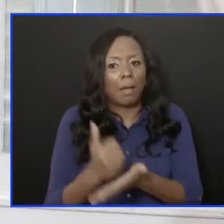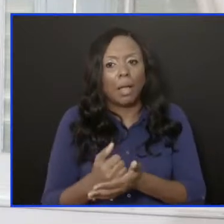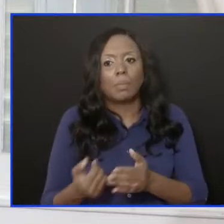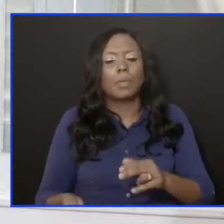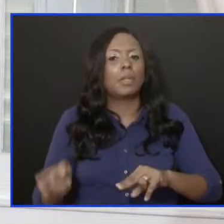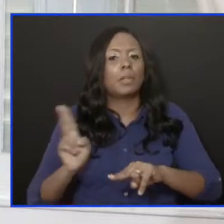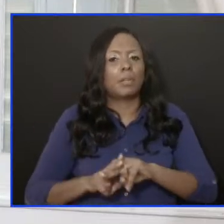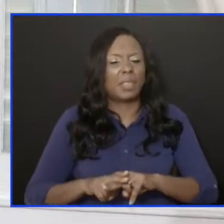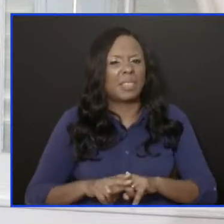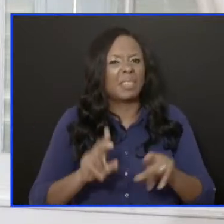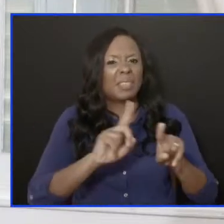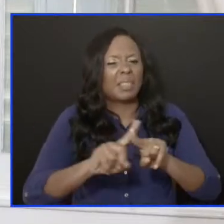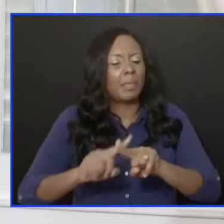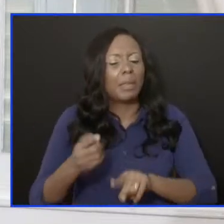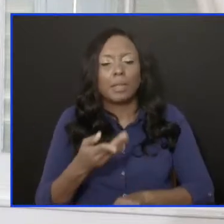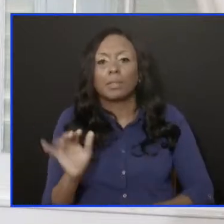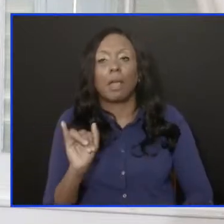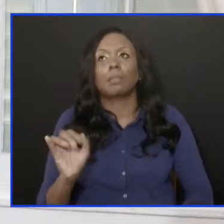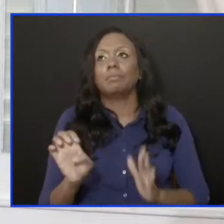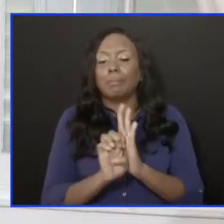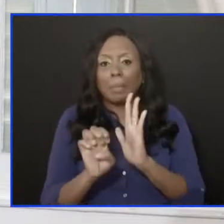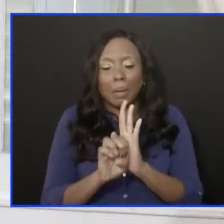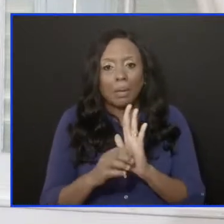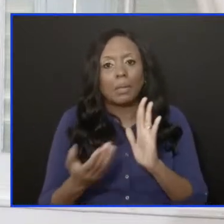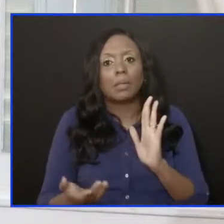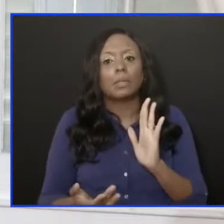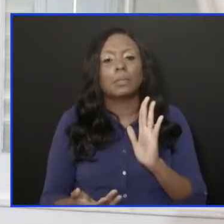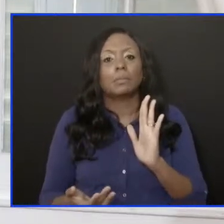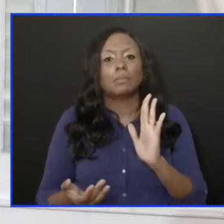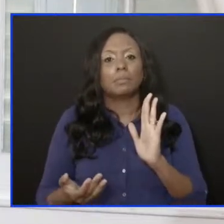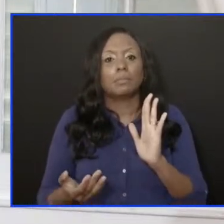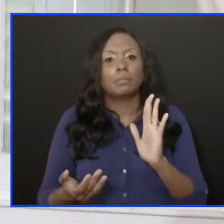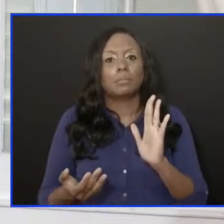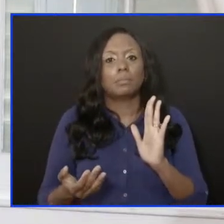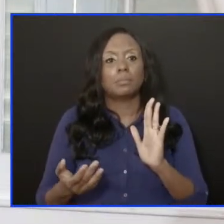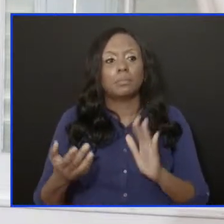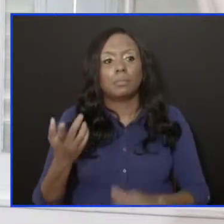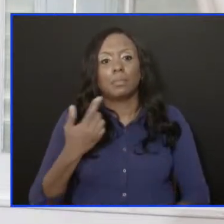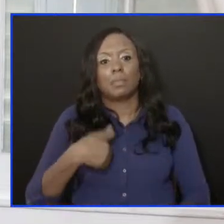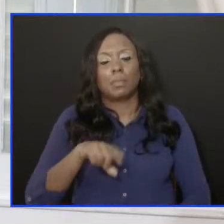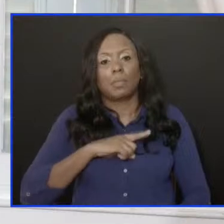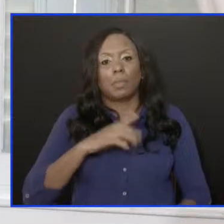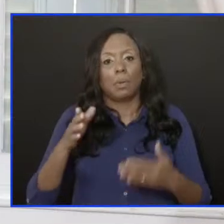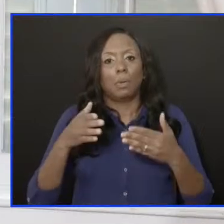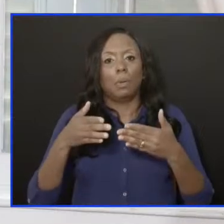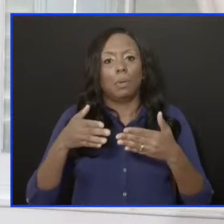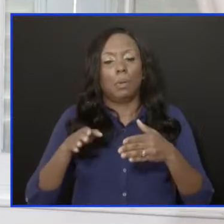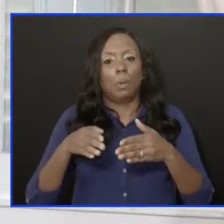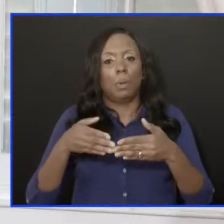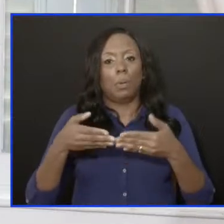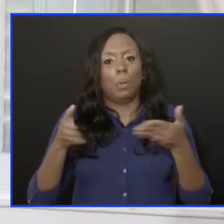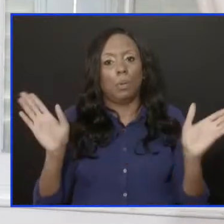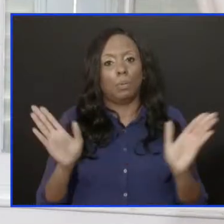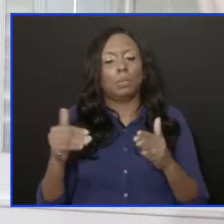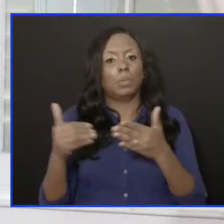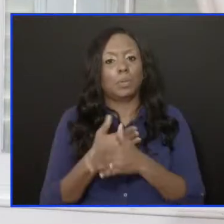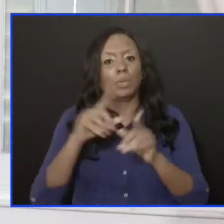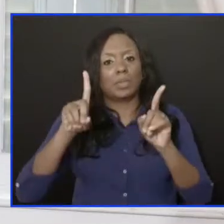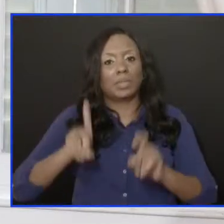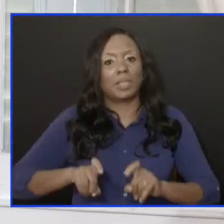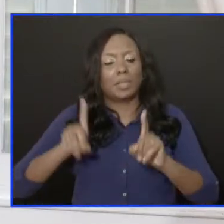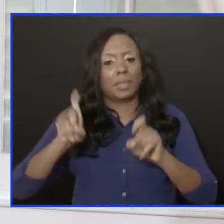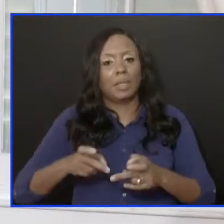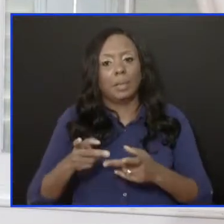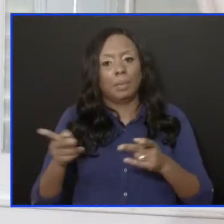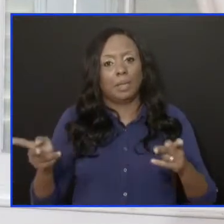capacity. So that, for example, we would have been able to open a new testing facility at Queen's